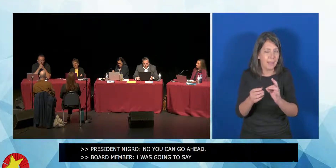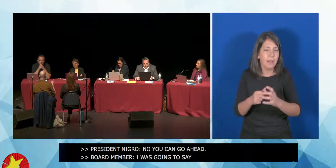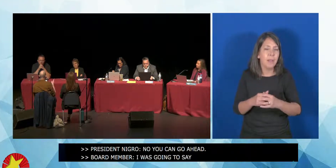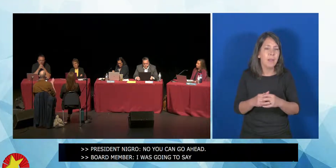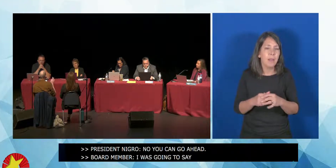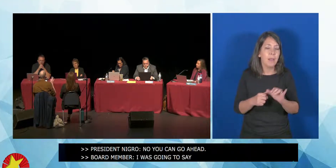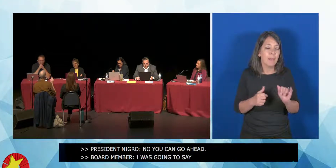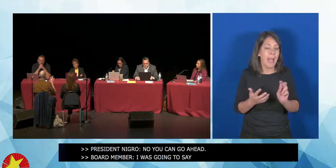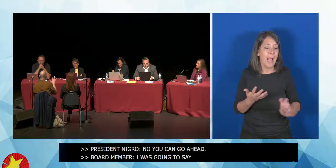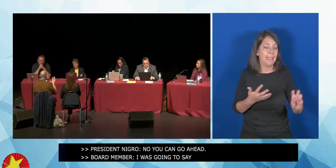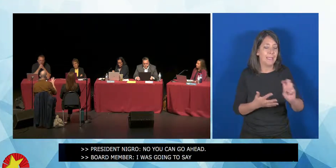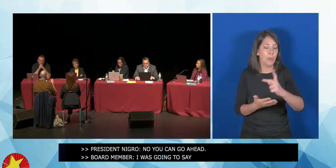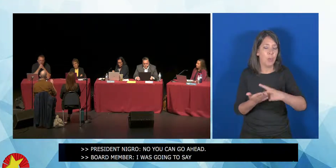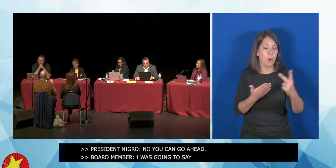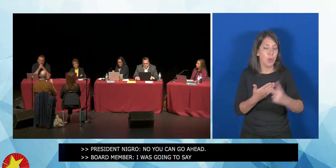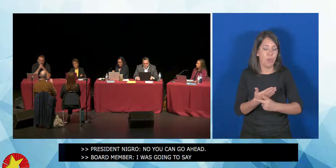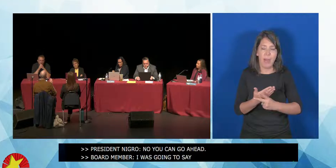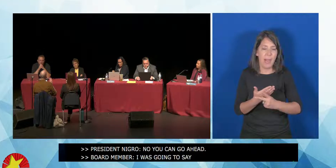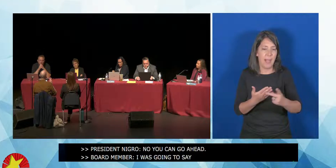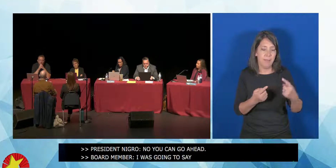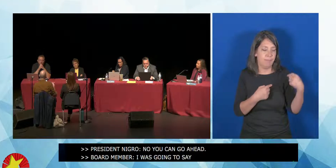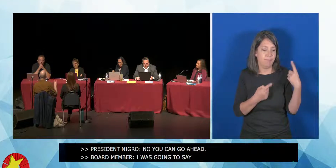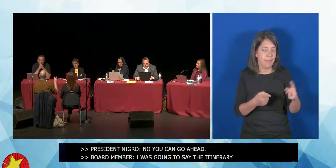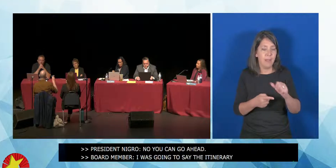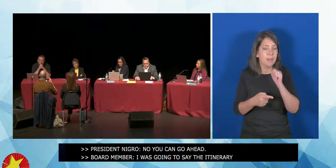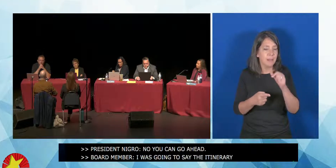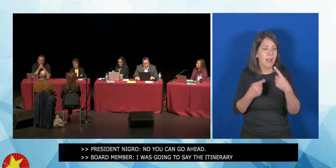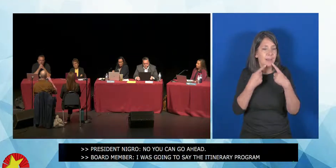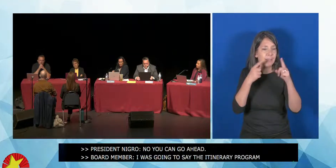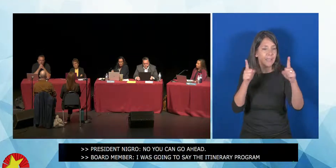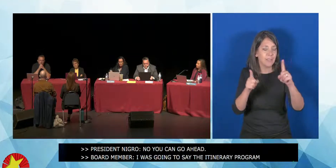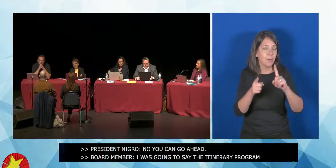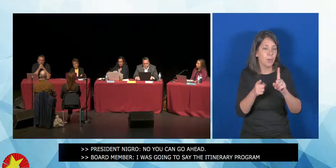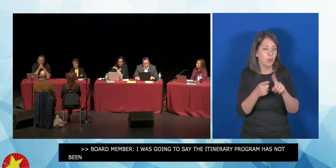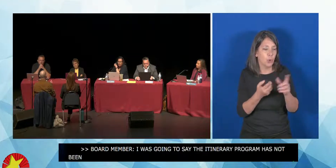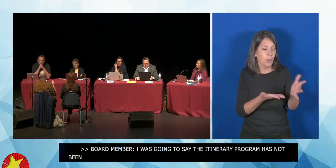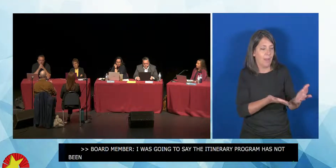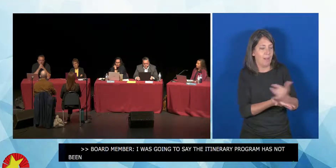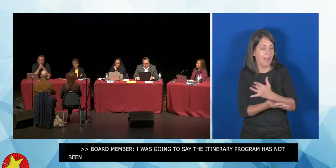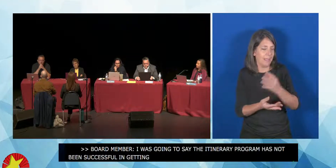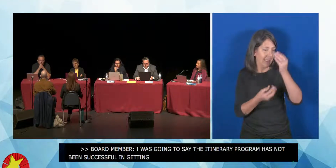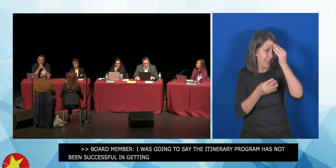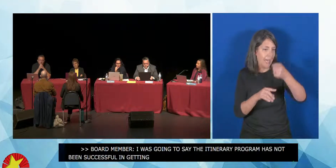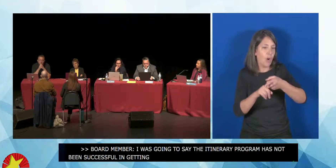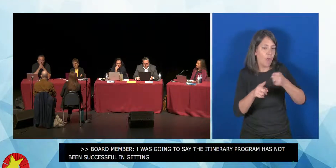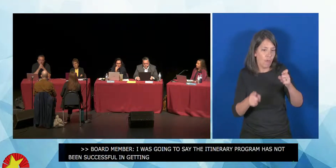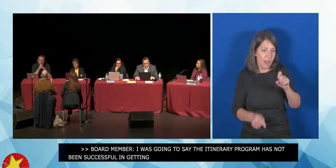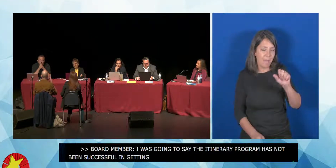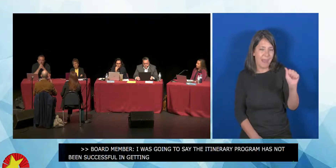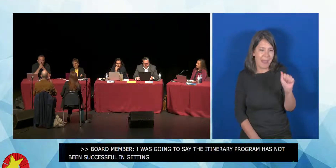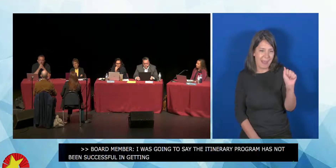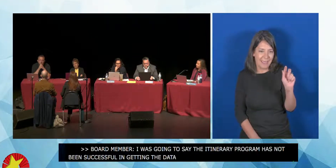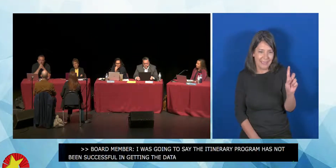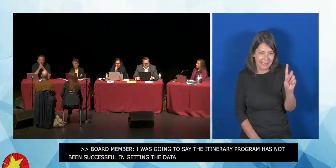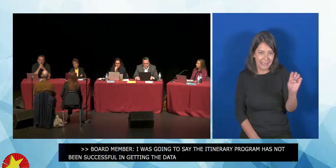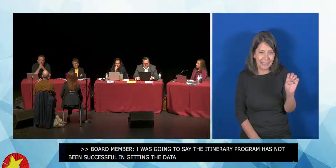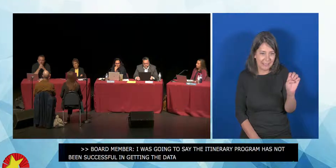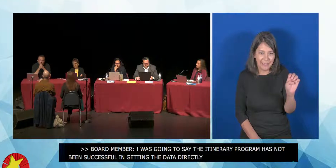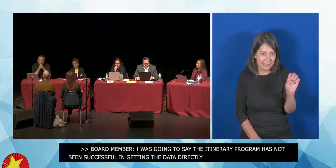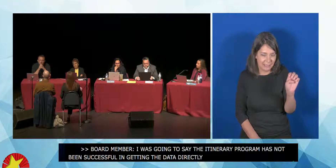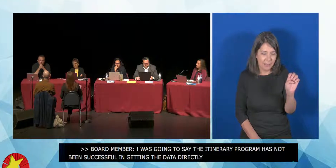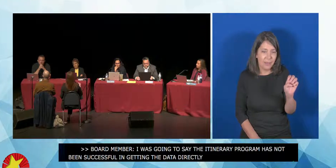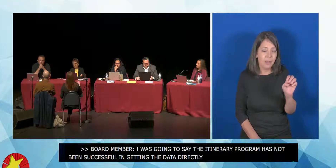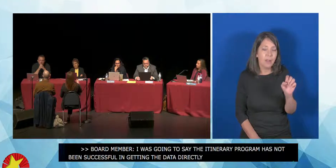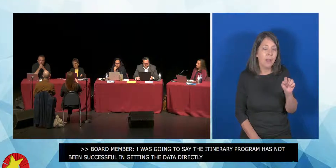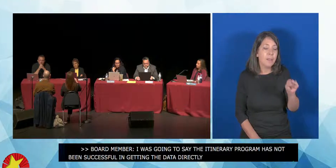the itinerant program has not been successful in getting the data directly from ADE. The